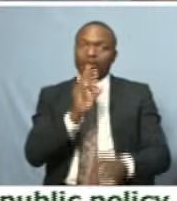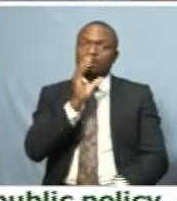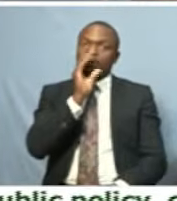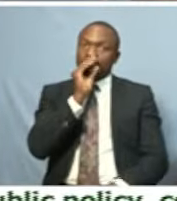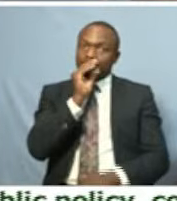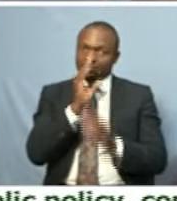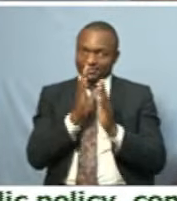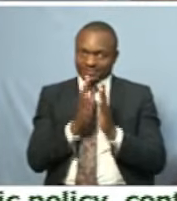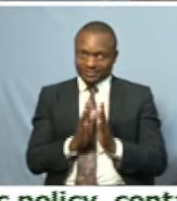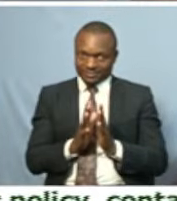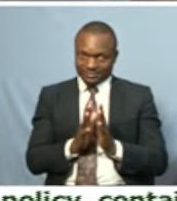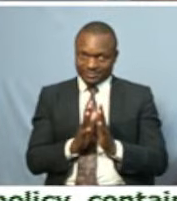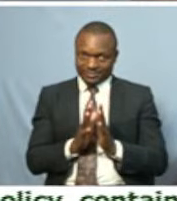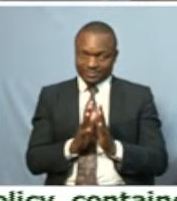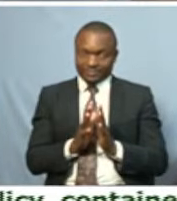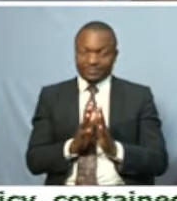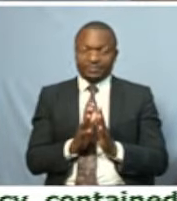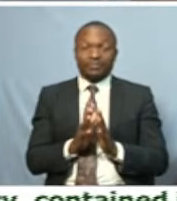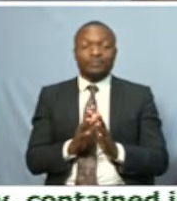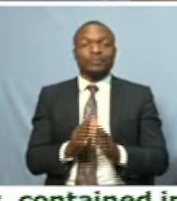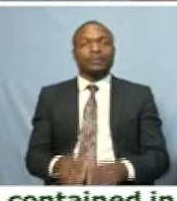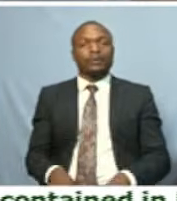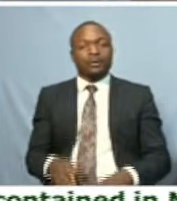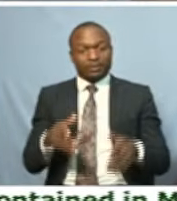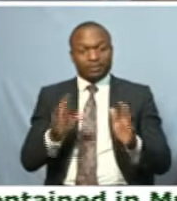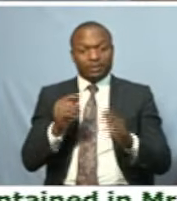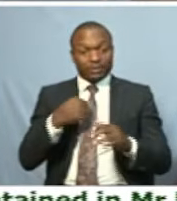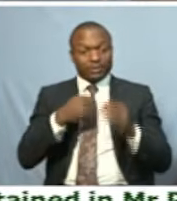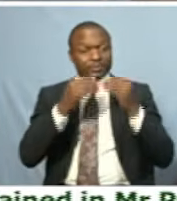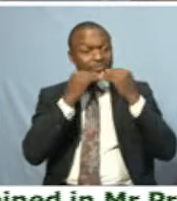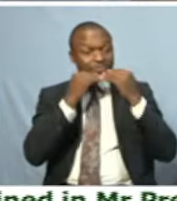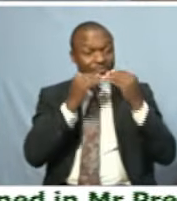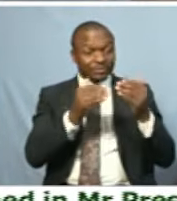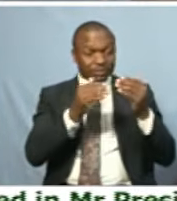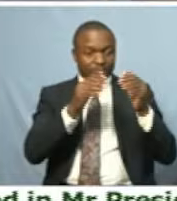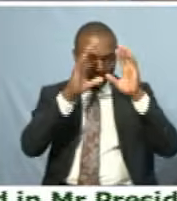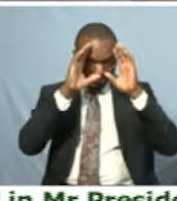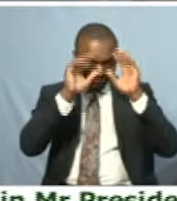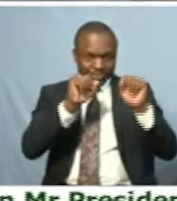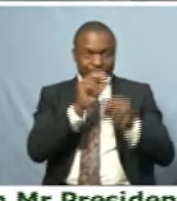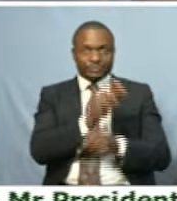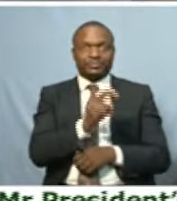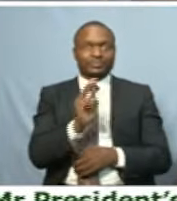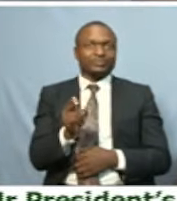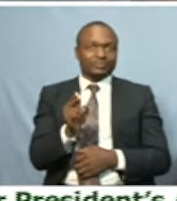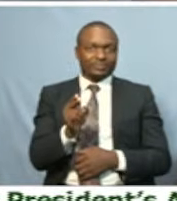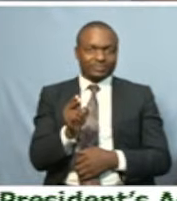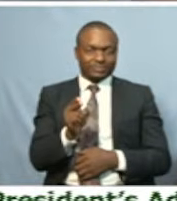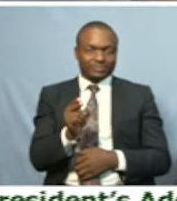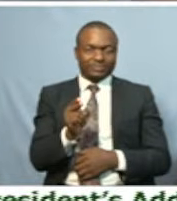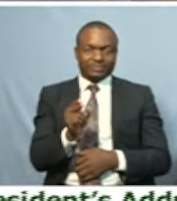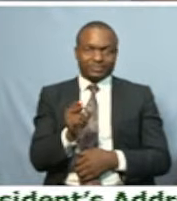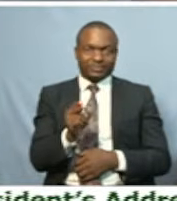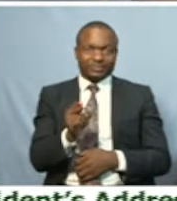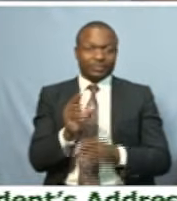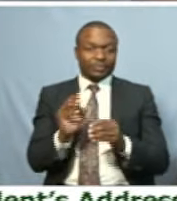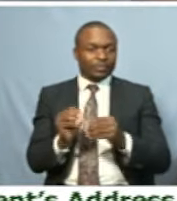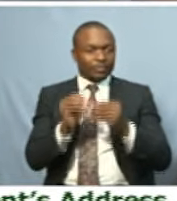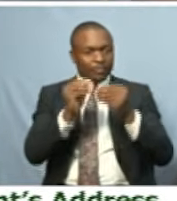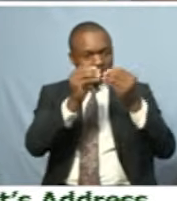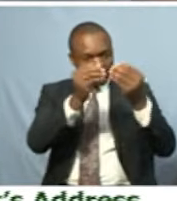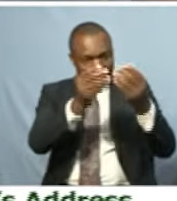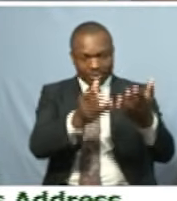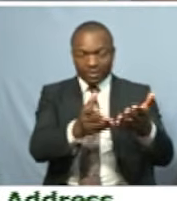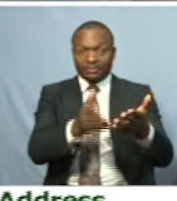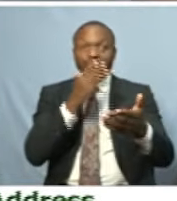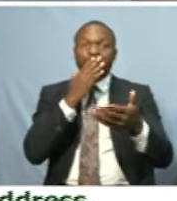Speaker, from the outset, kindly permit me to thank Mr. Hakainde Hichilema for having provided